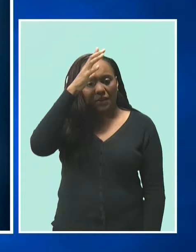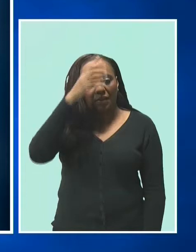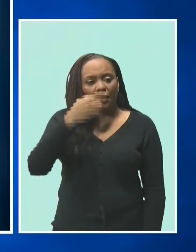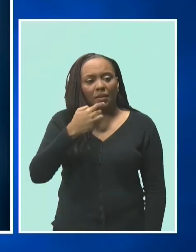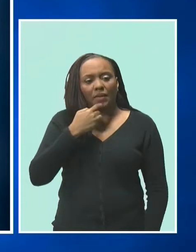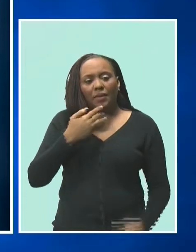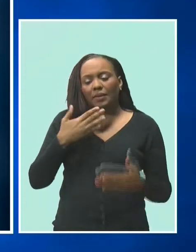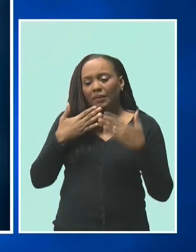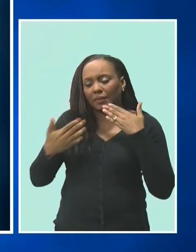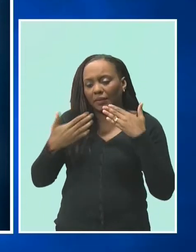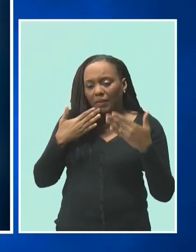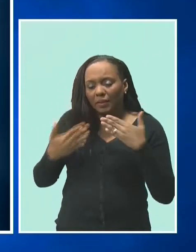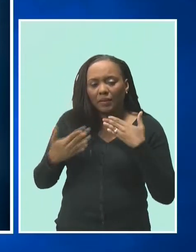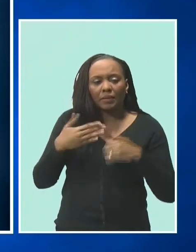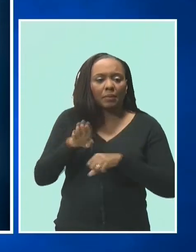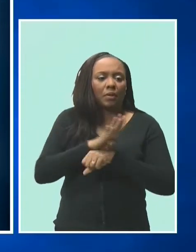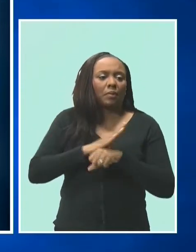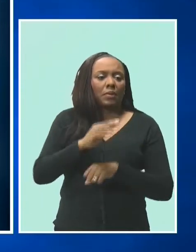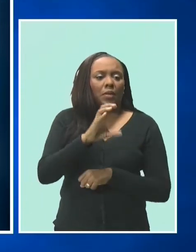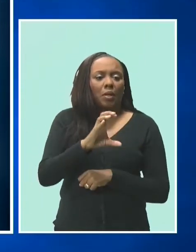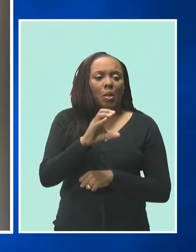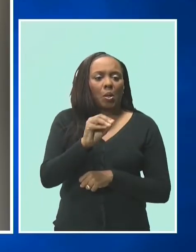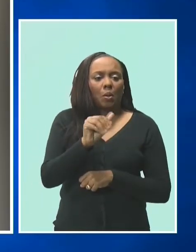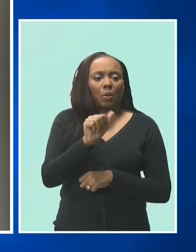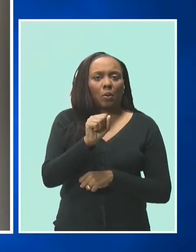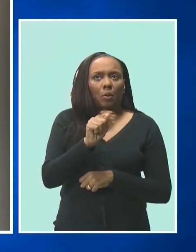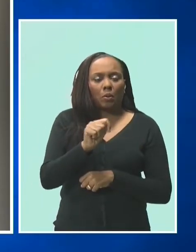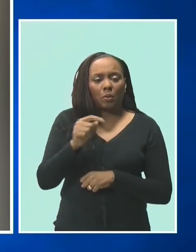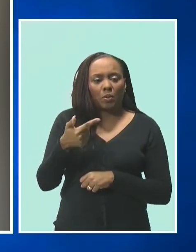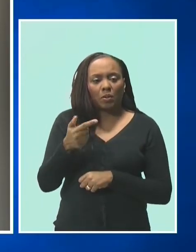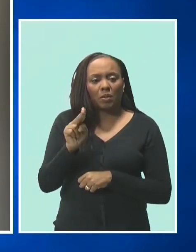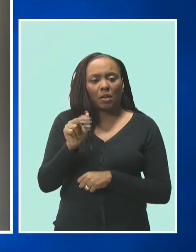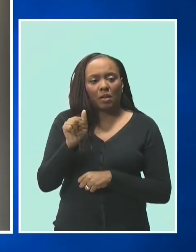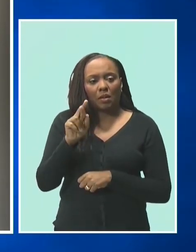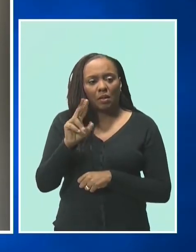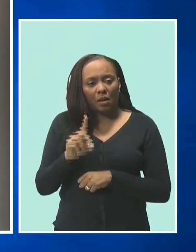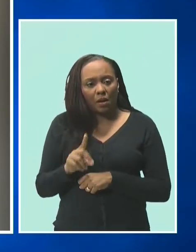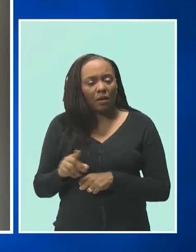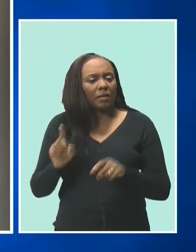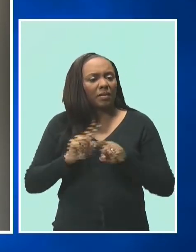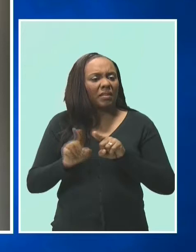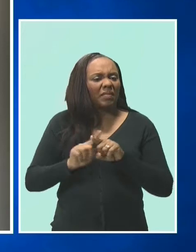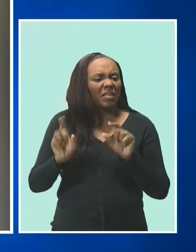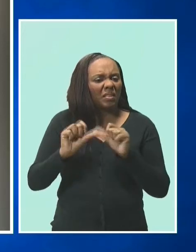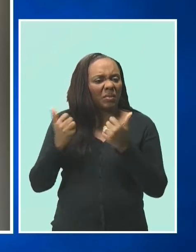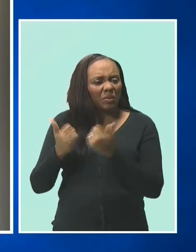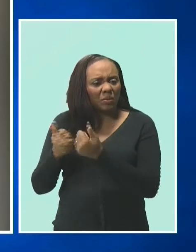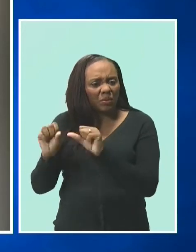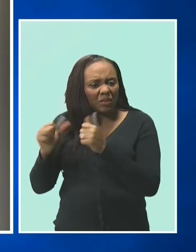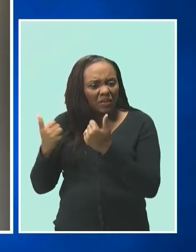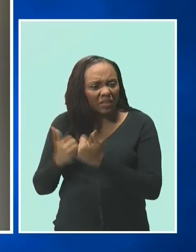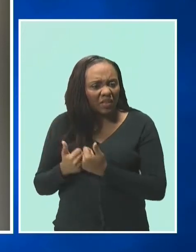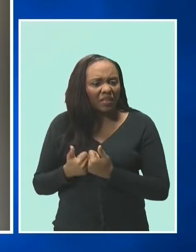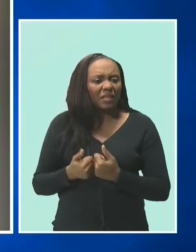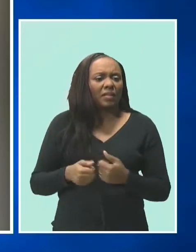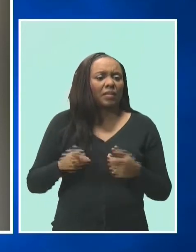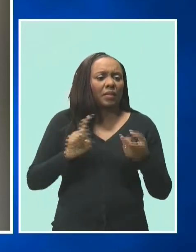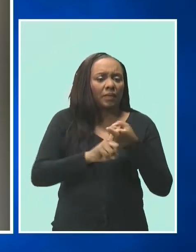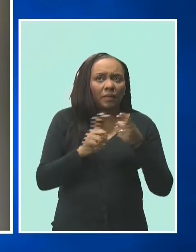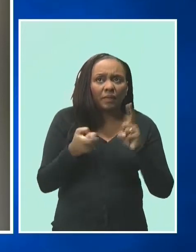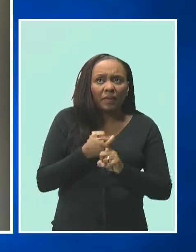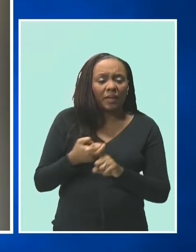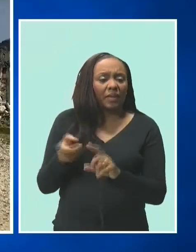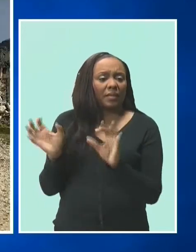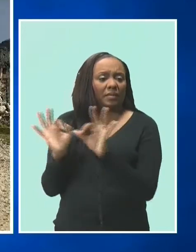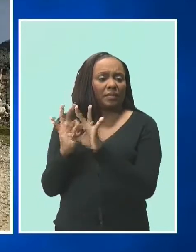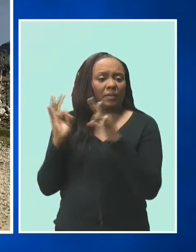expressing thanks to the Barbados Coast Guard, the Game Fishing Association, the various dive clubs, divers, the media, friends